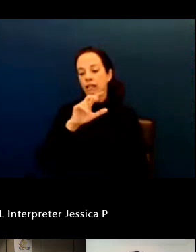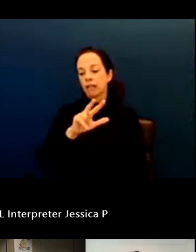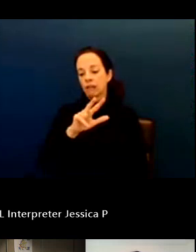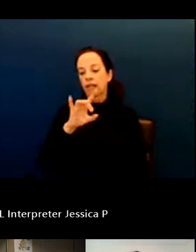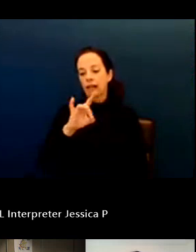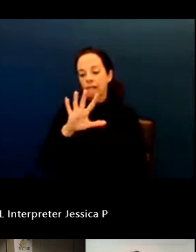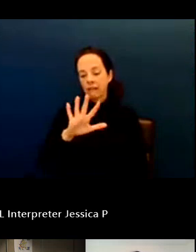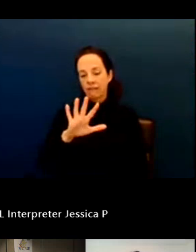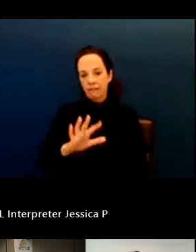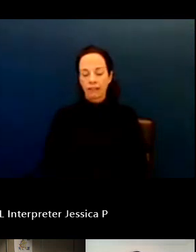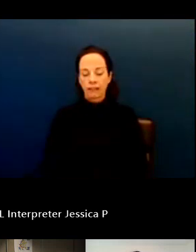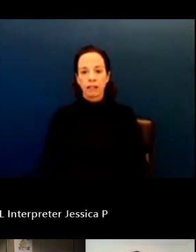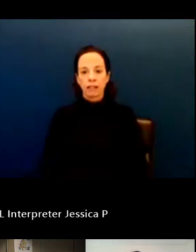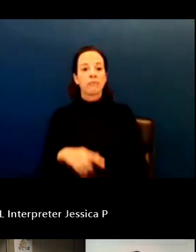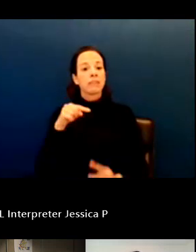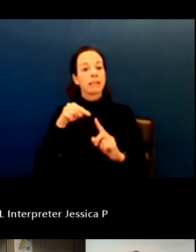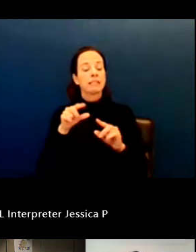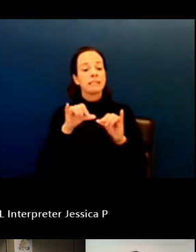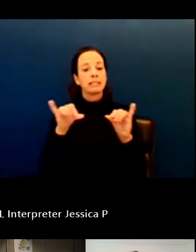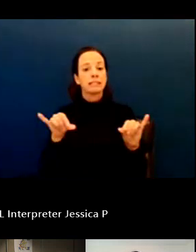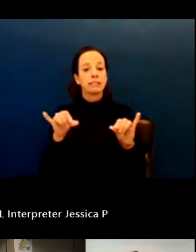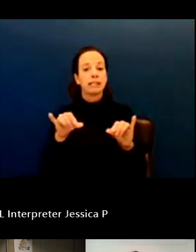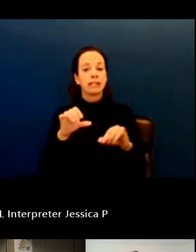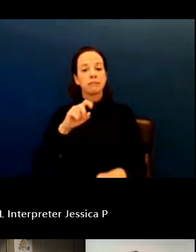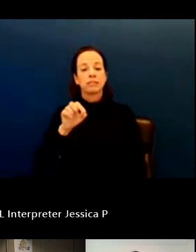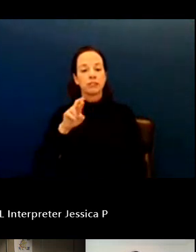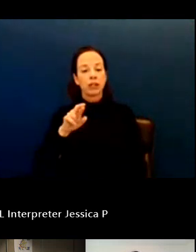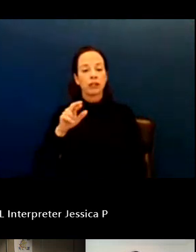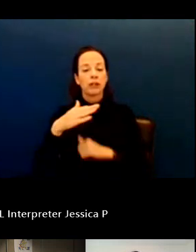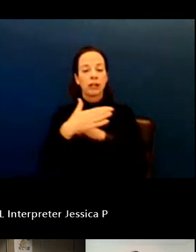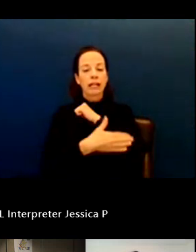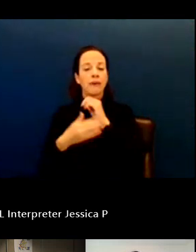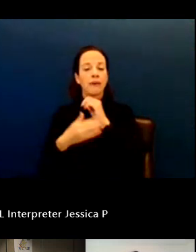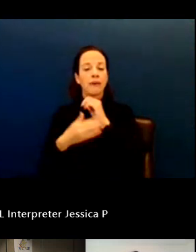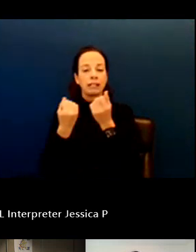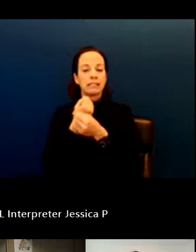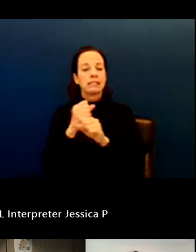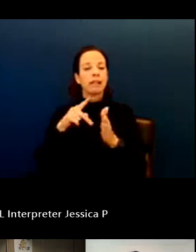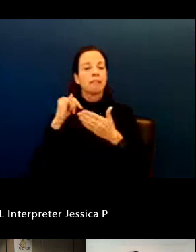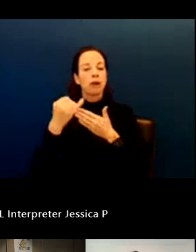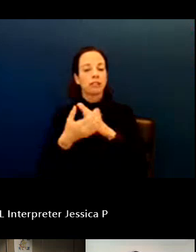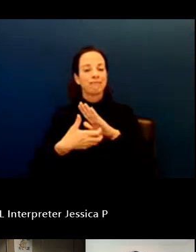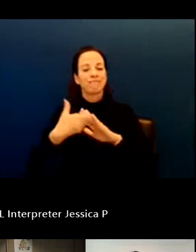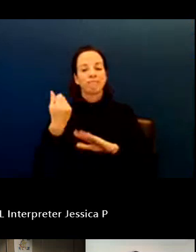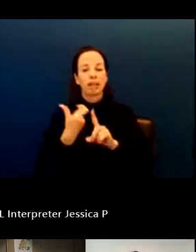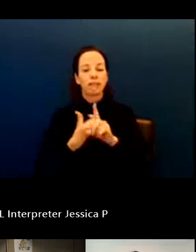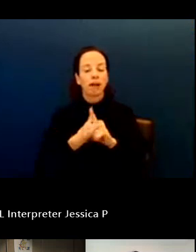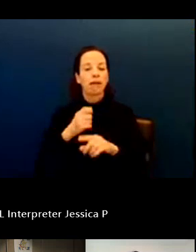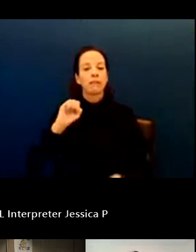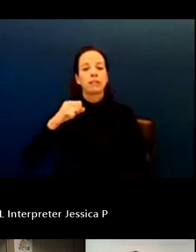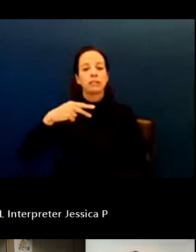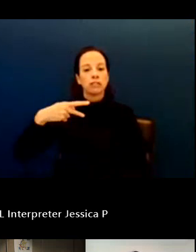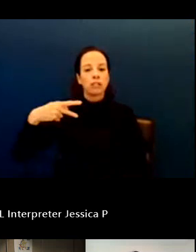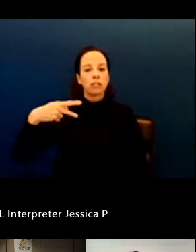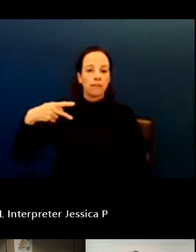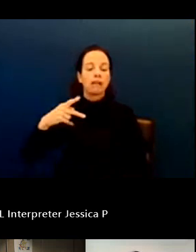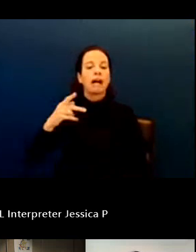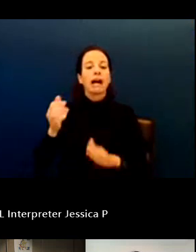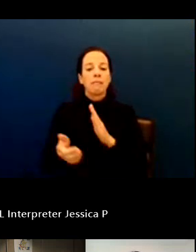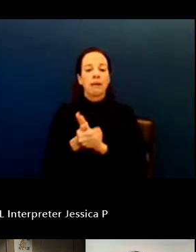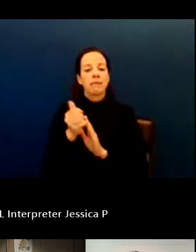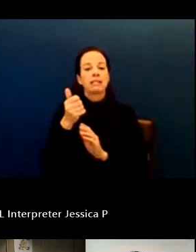03-8385. This is the same Sutter County safety project that was withdrawn from the shop amendments under tab 69.